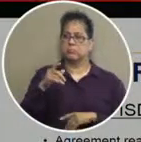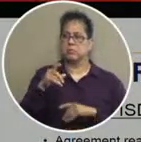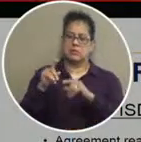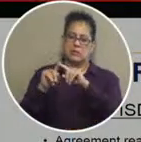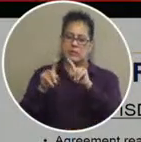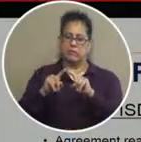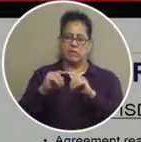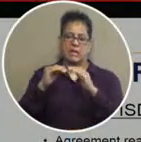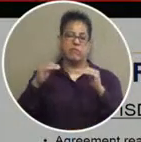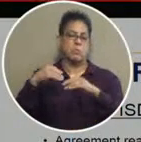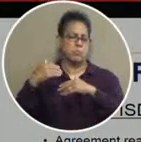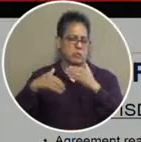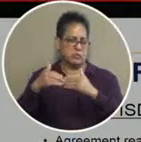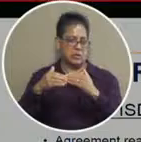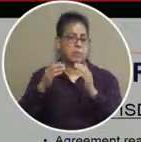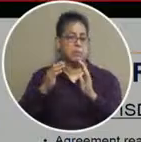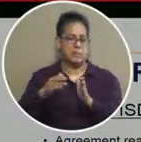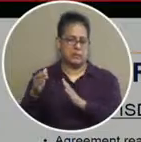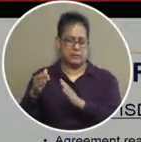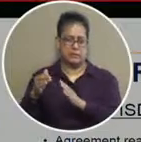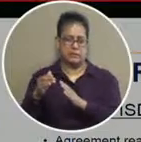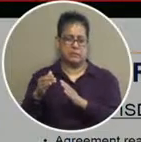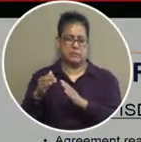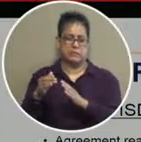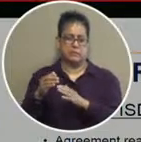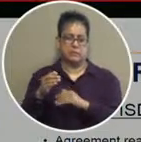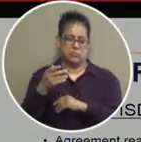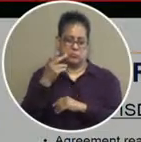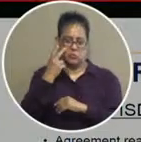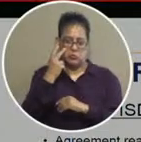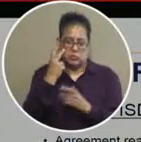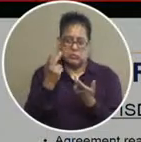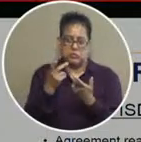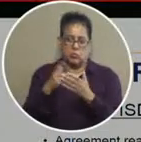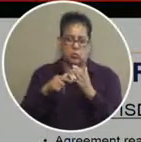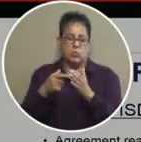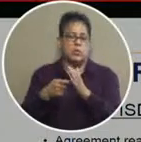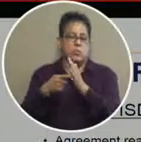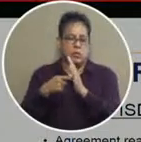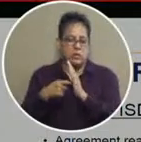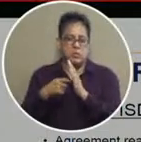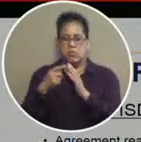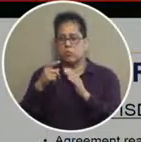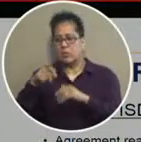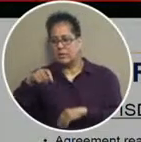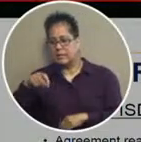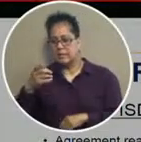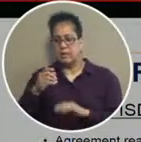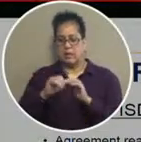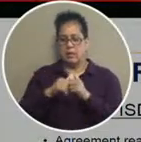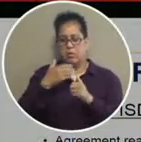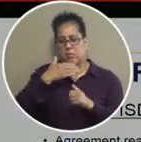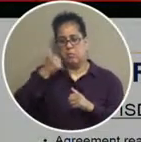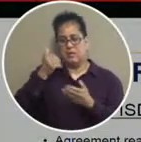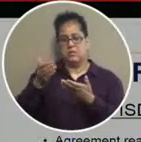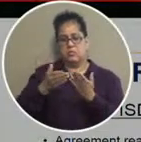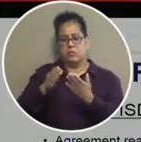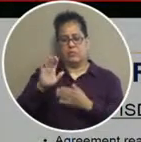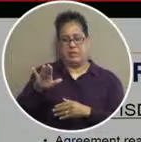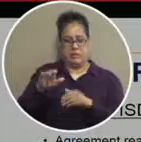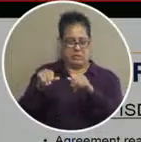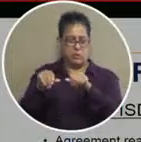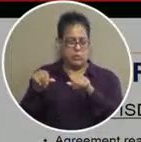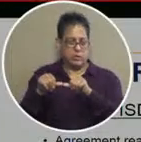levels of their process and their planning to see what the requirements look like and how they can best serve their